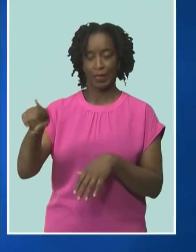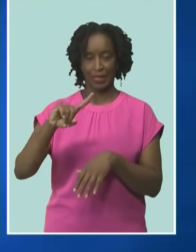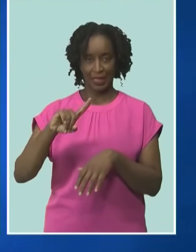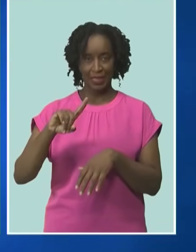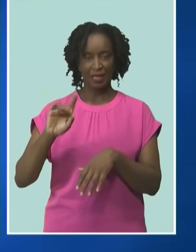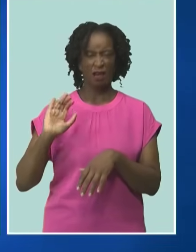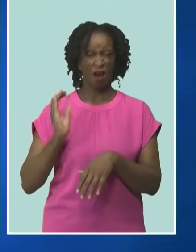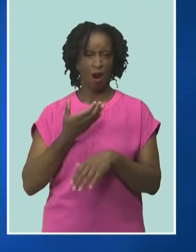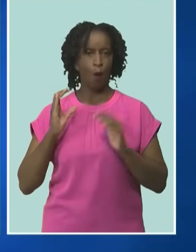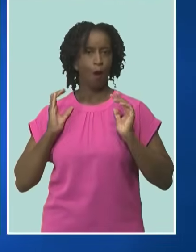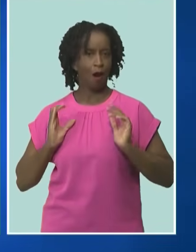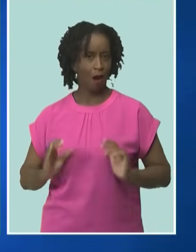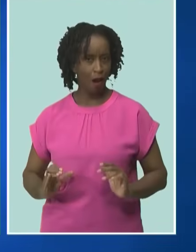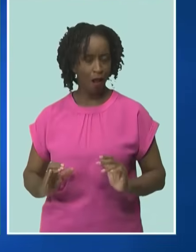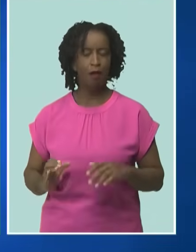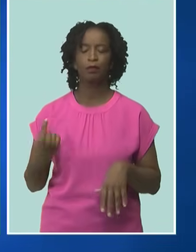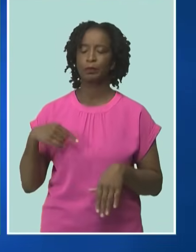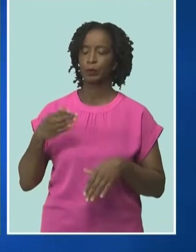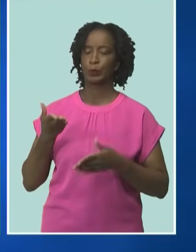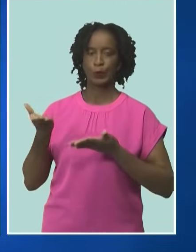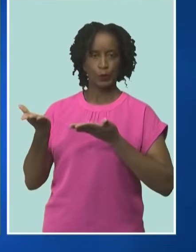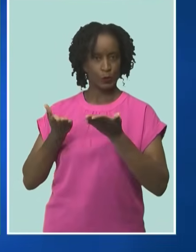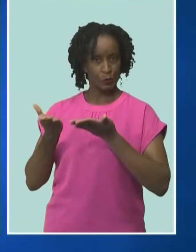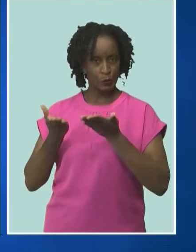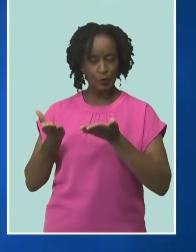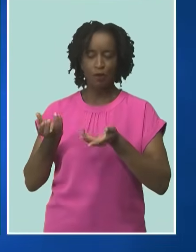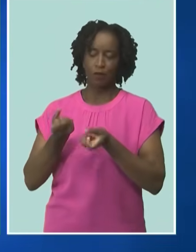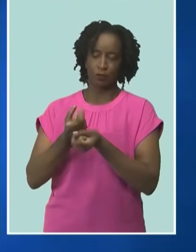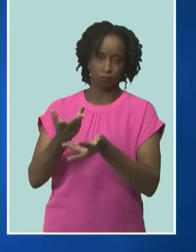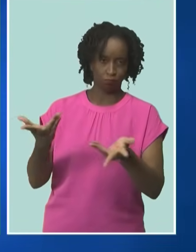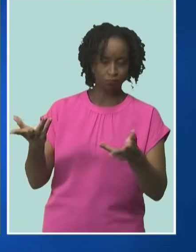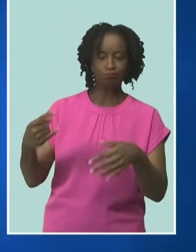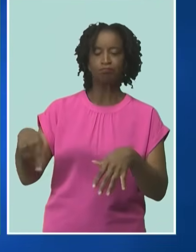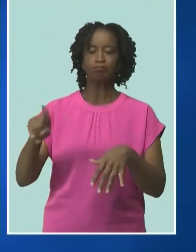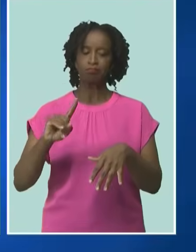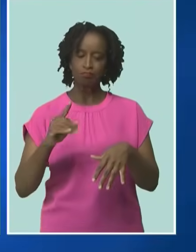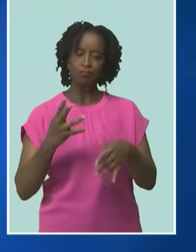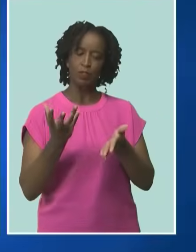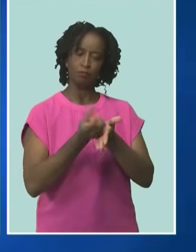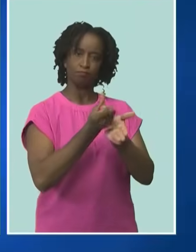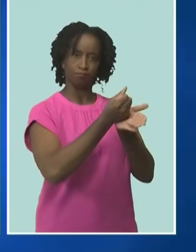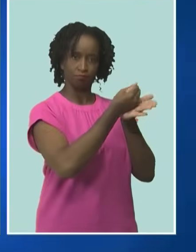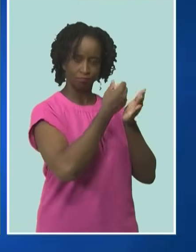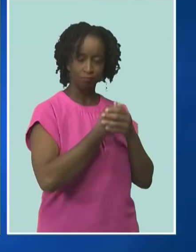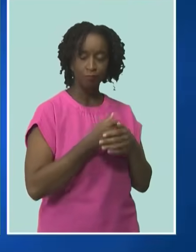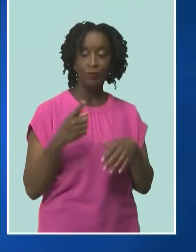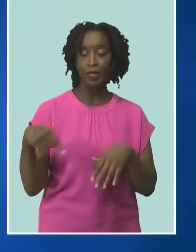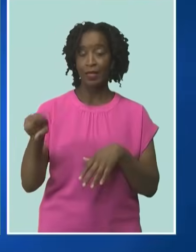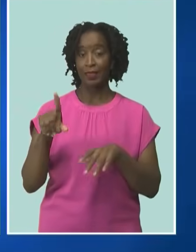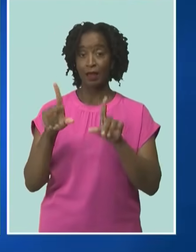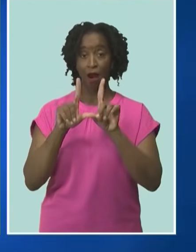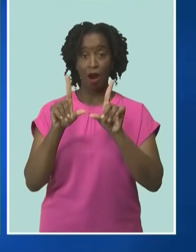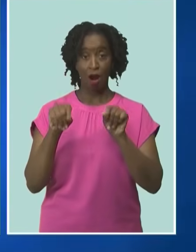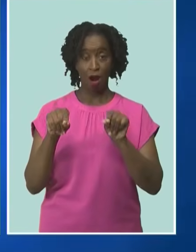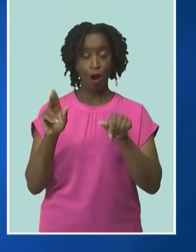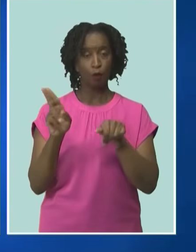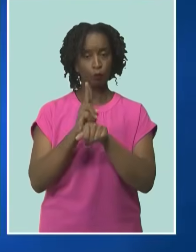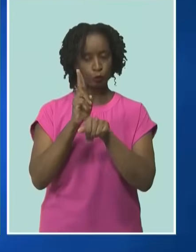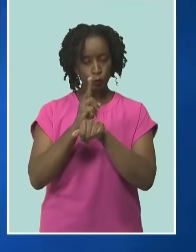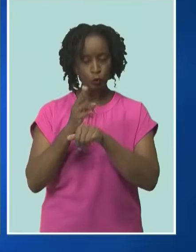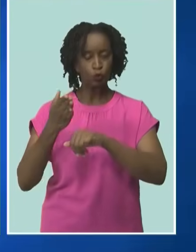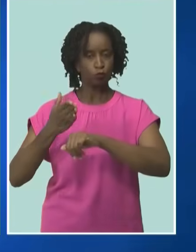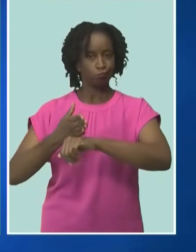to respond favorably to our products and services and that card usage has continued to show consistent